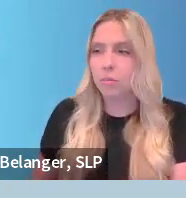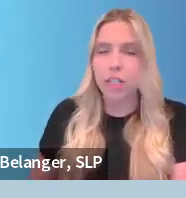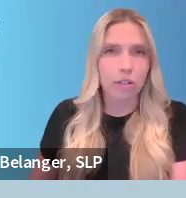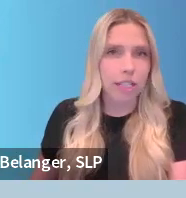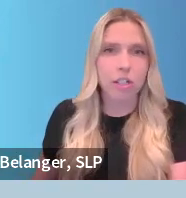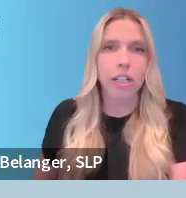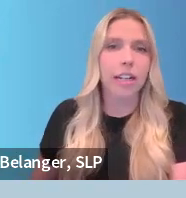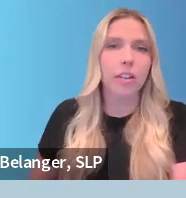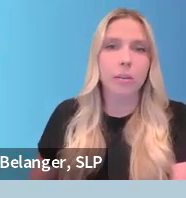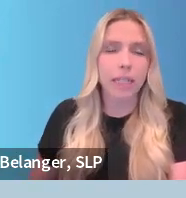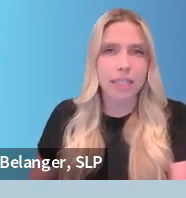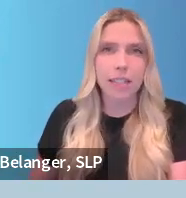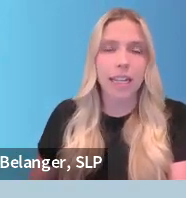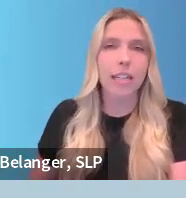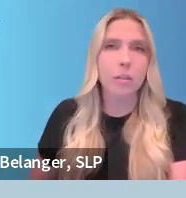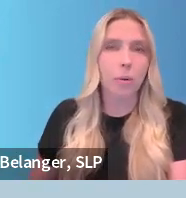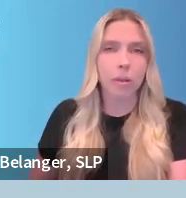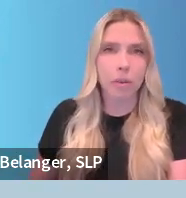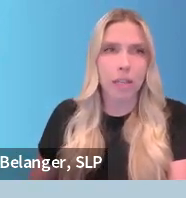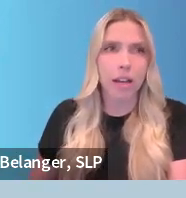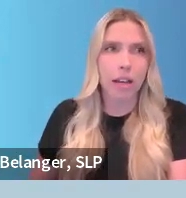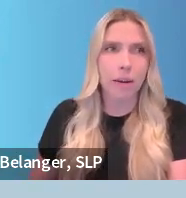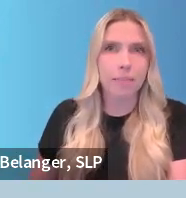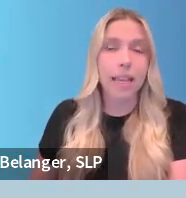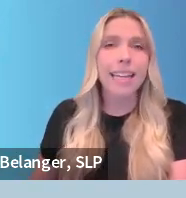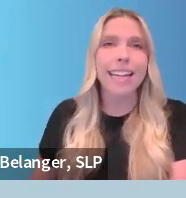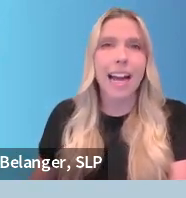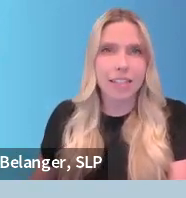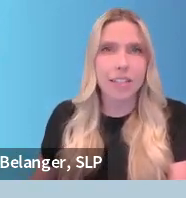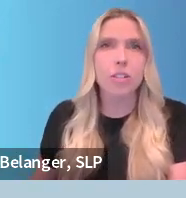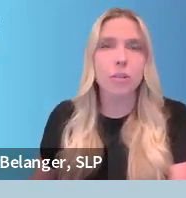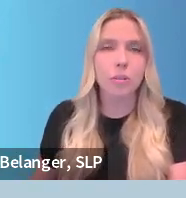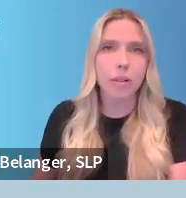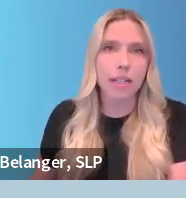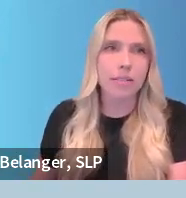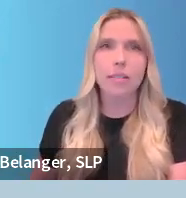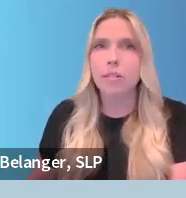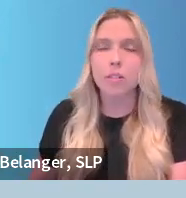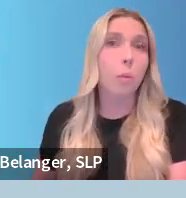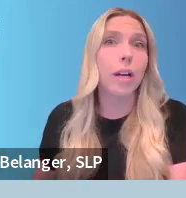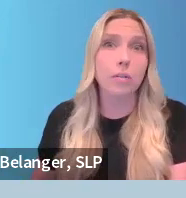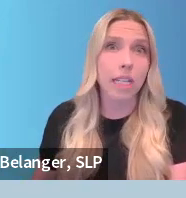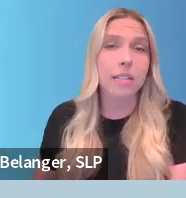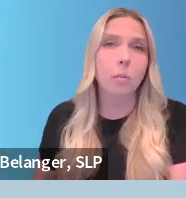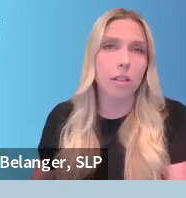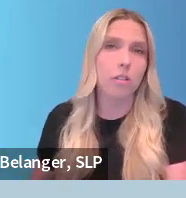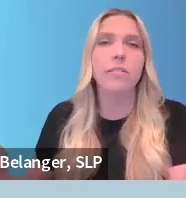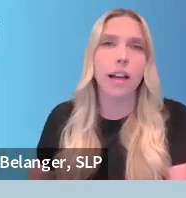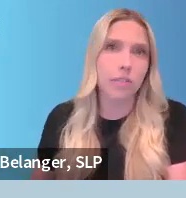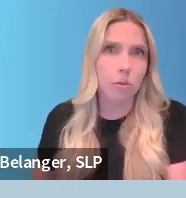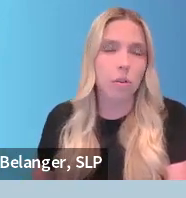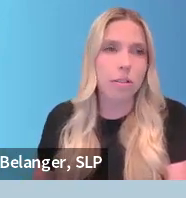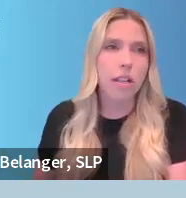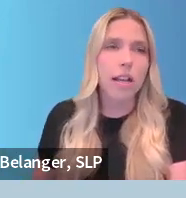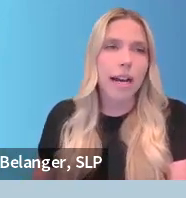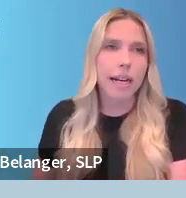There's regional center and other places that can support with getting access to what you need once you have